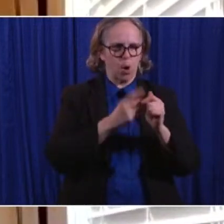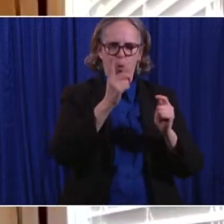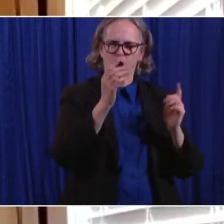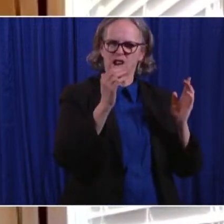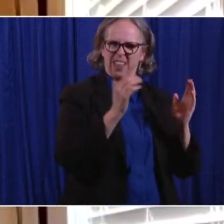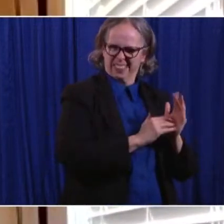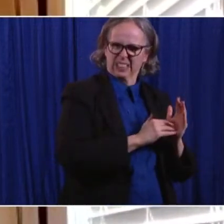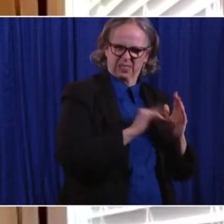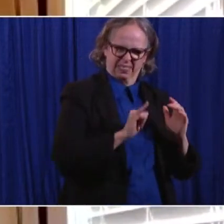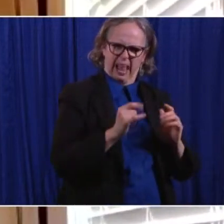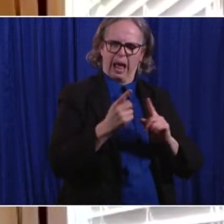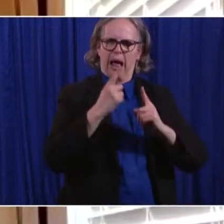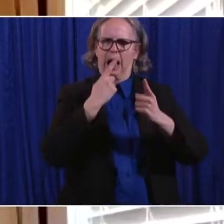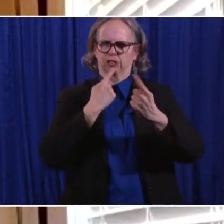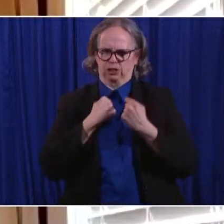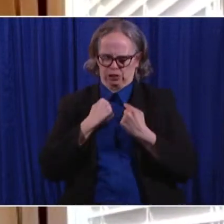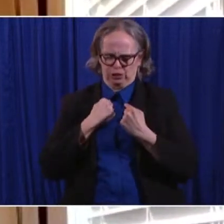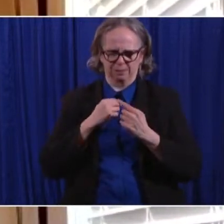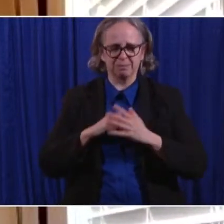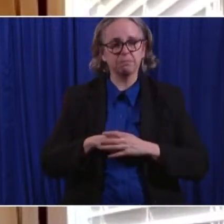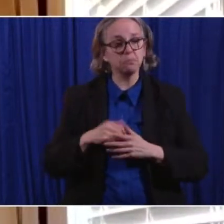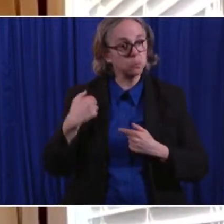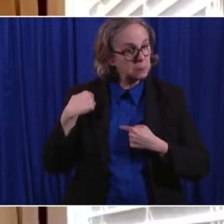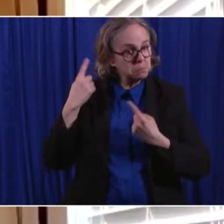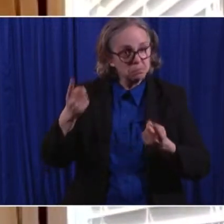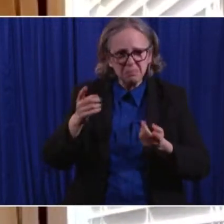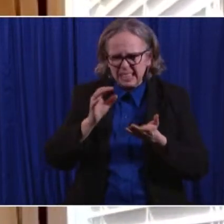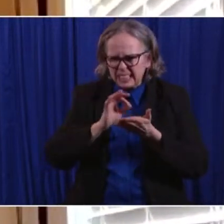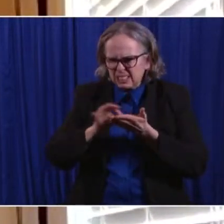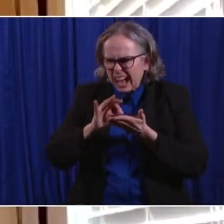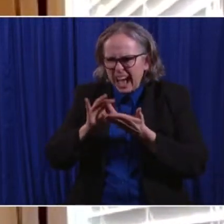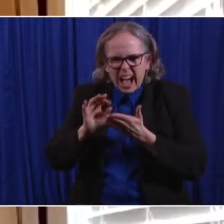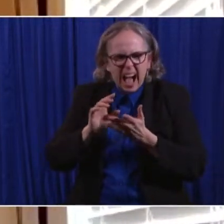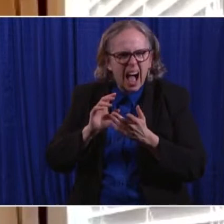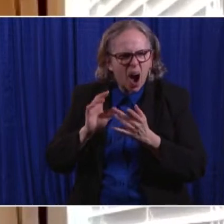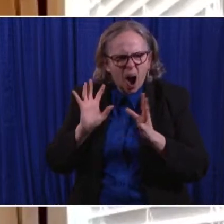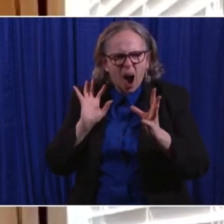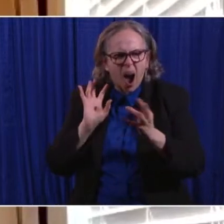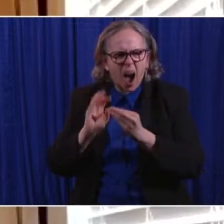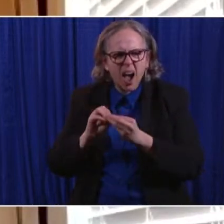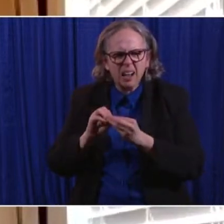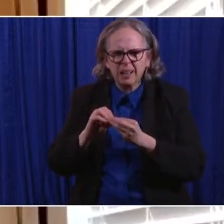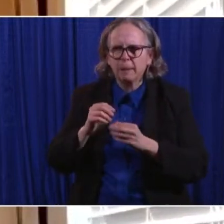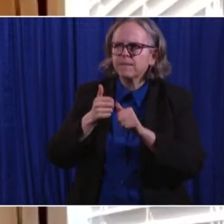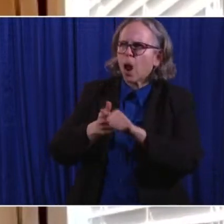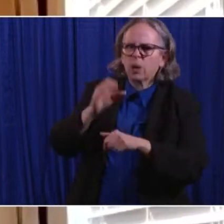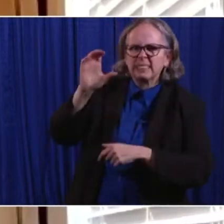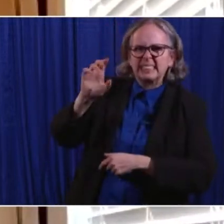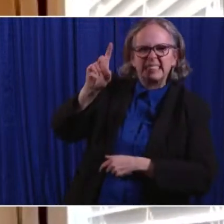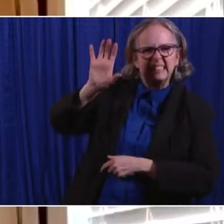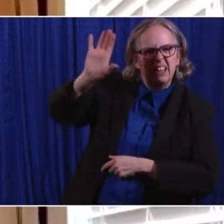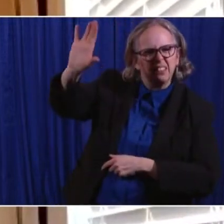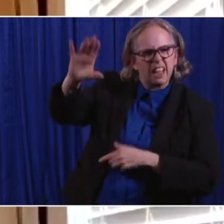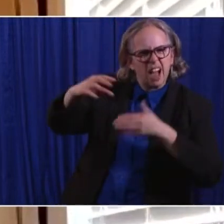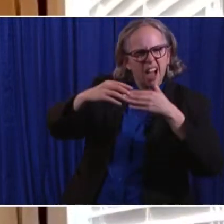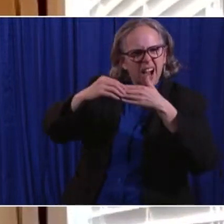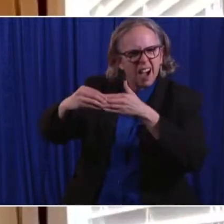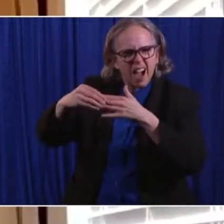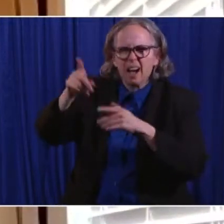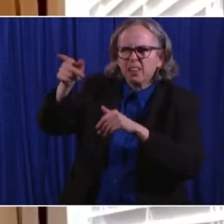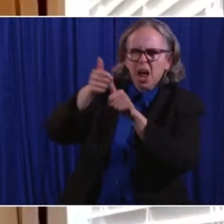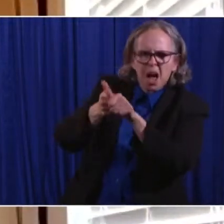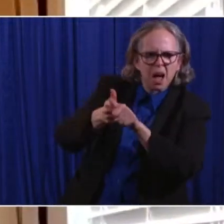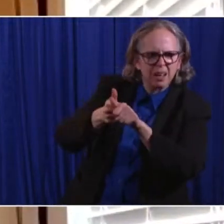the CDC have been tracking from nearly the very beginning of the pandemic. And as we looked